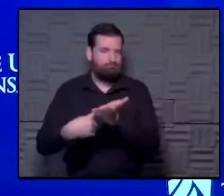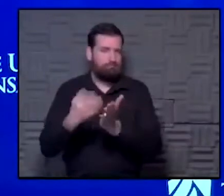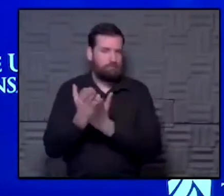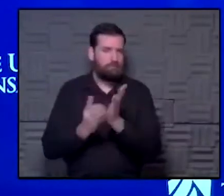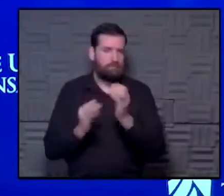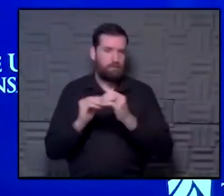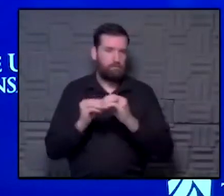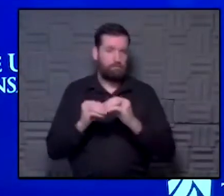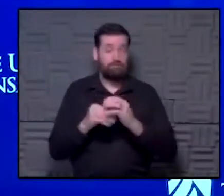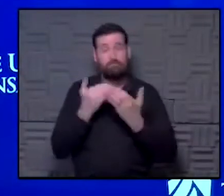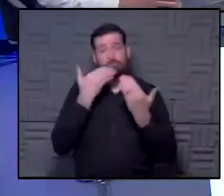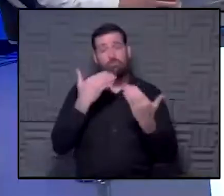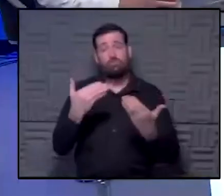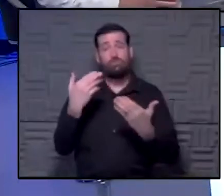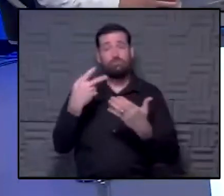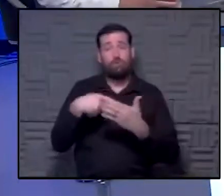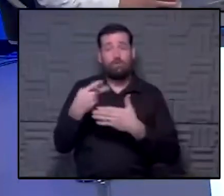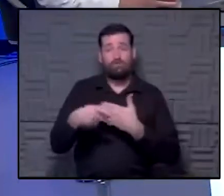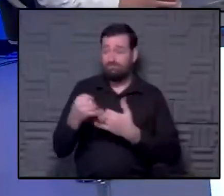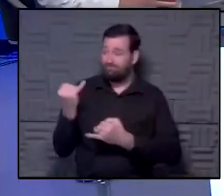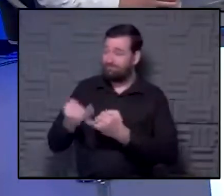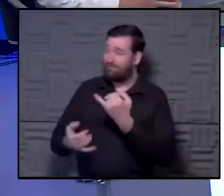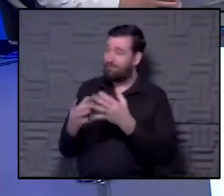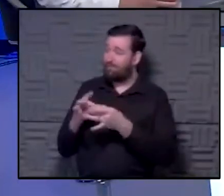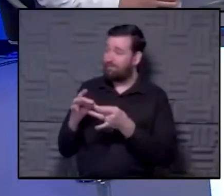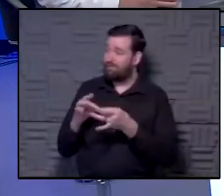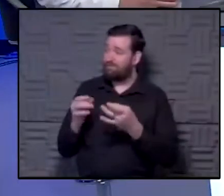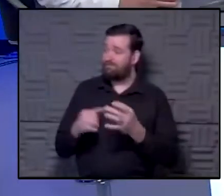program. Final thoughts?